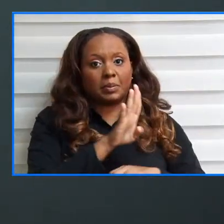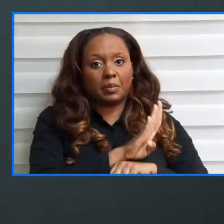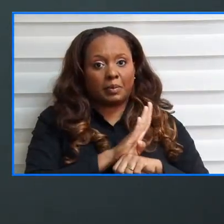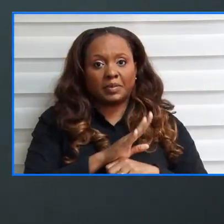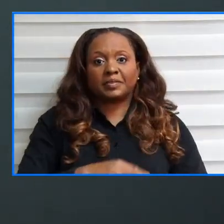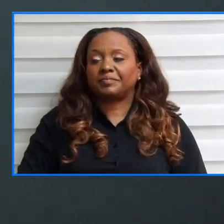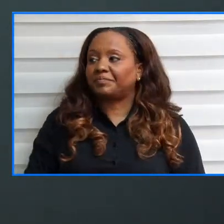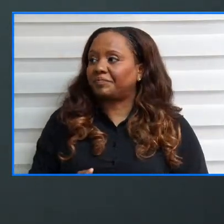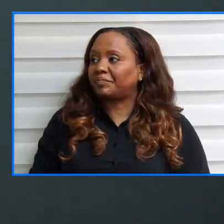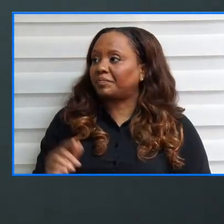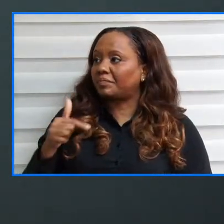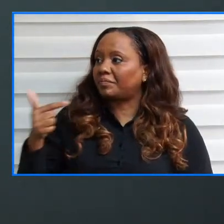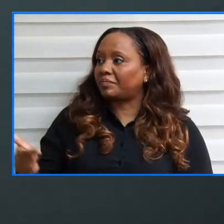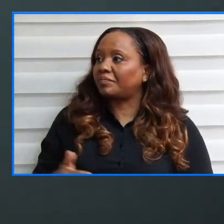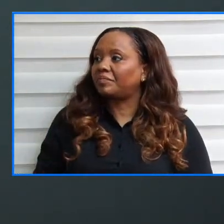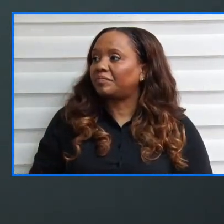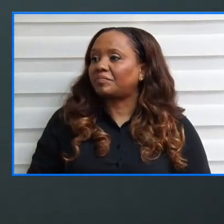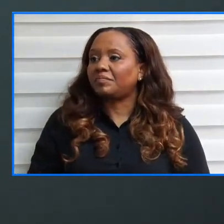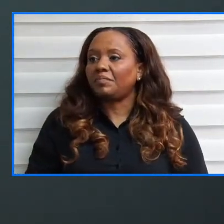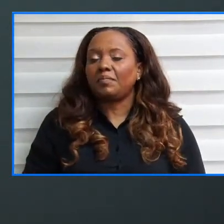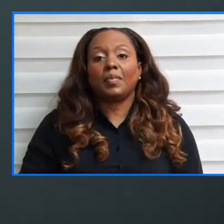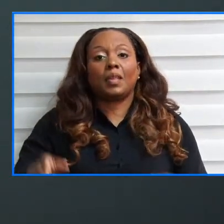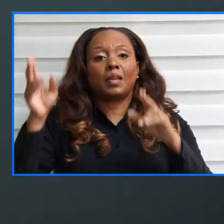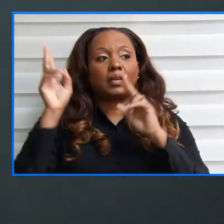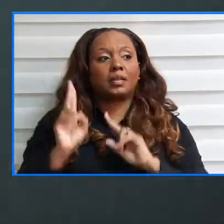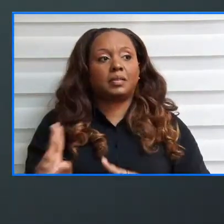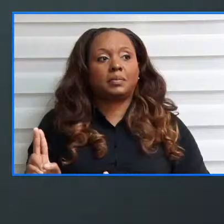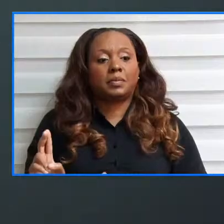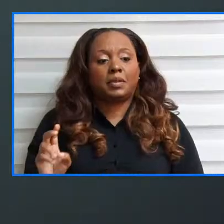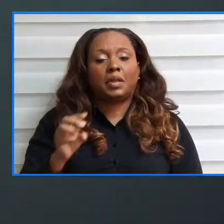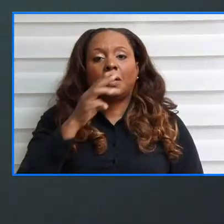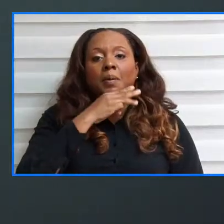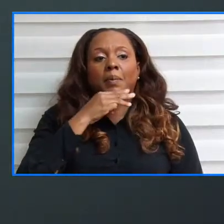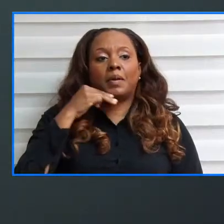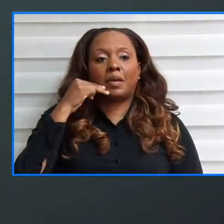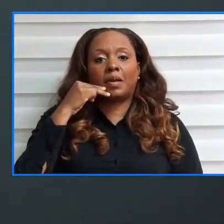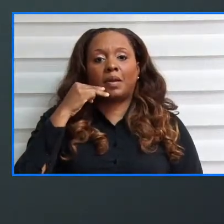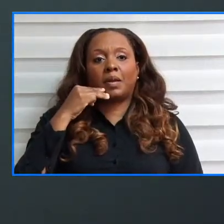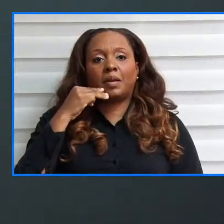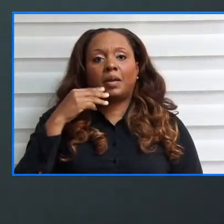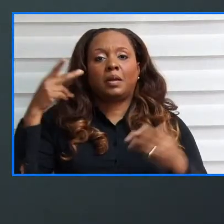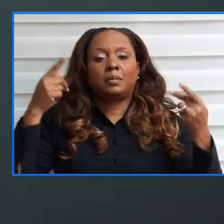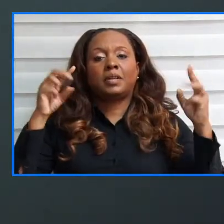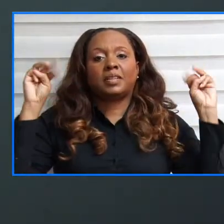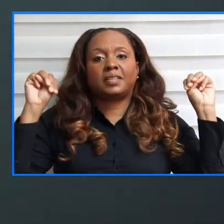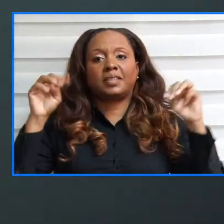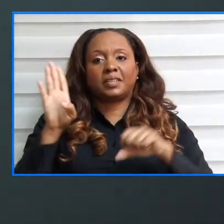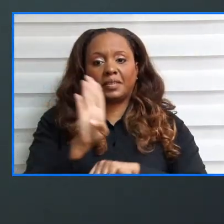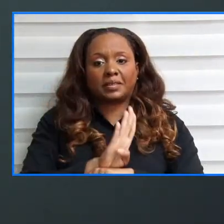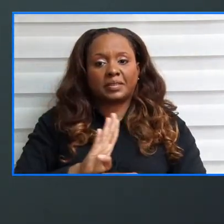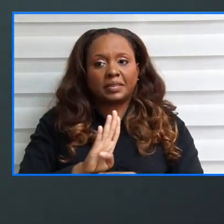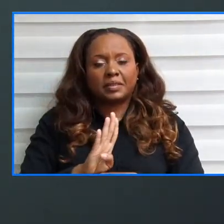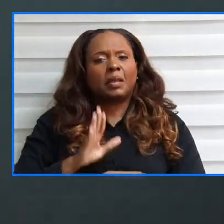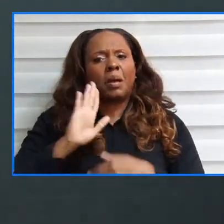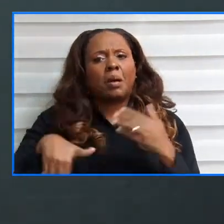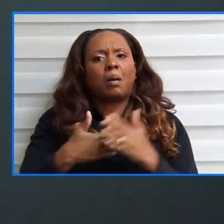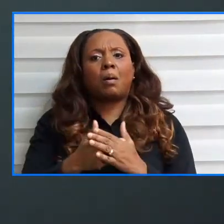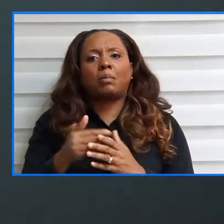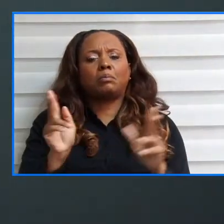Honorable Mia Motley, Prime Minister of Barbados, members of the